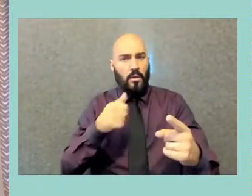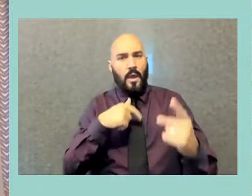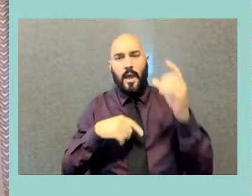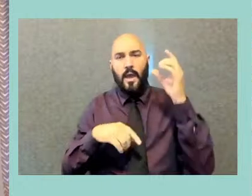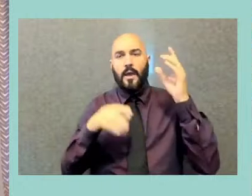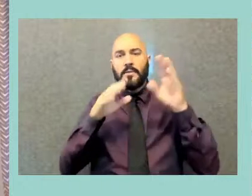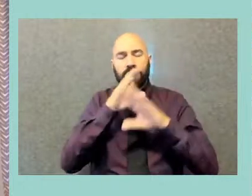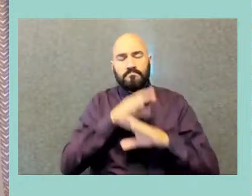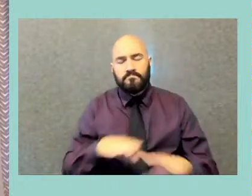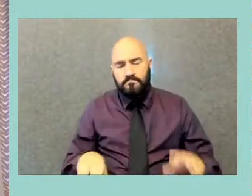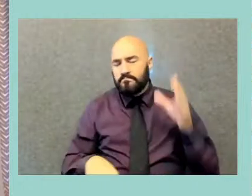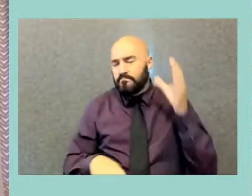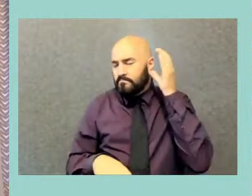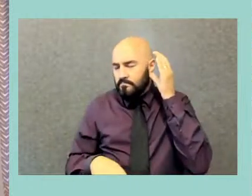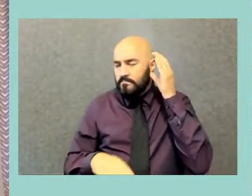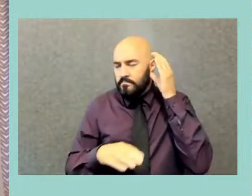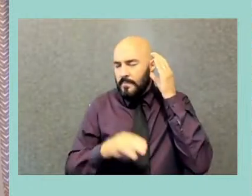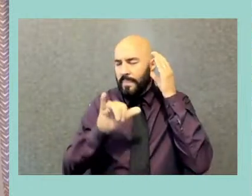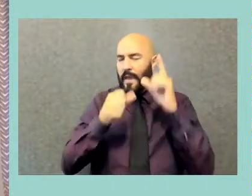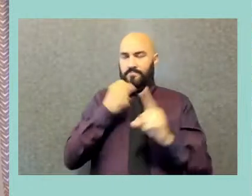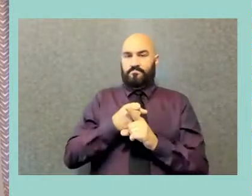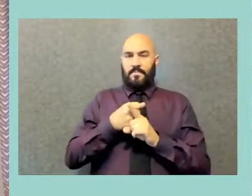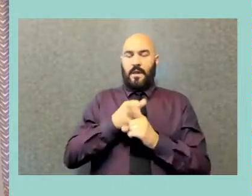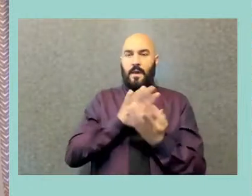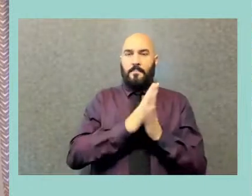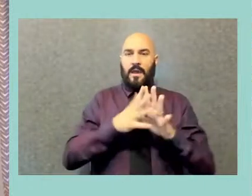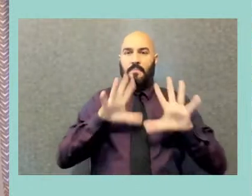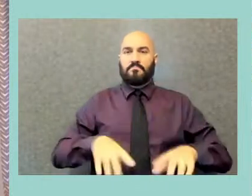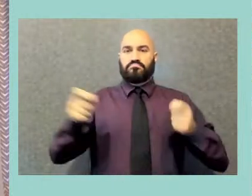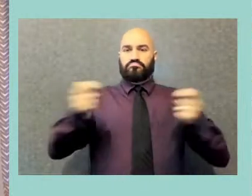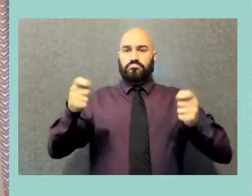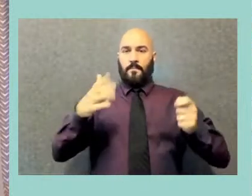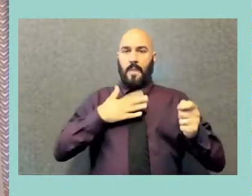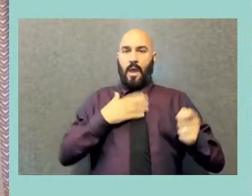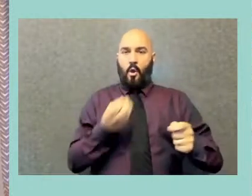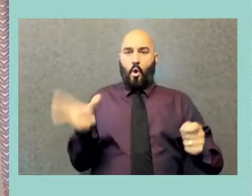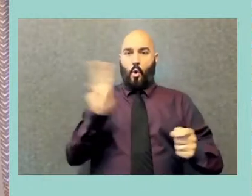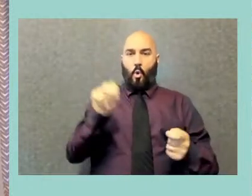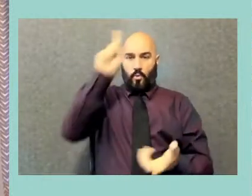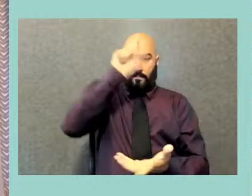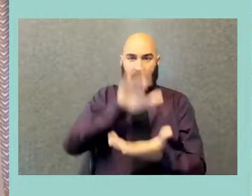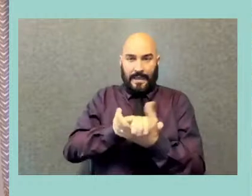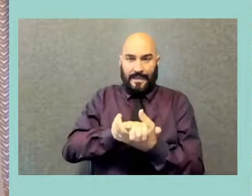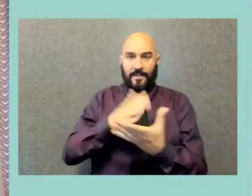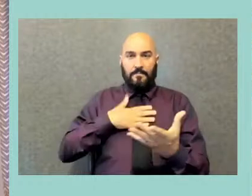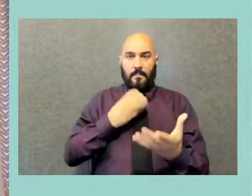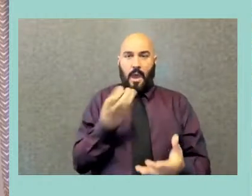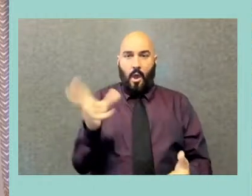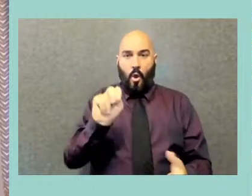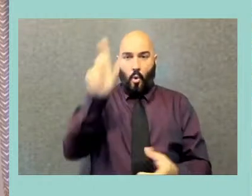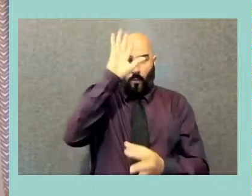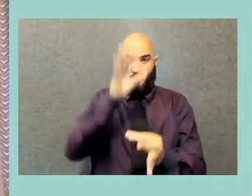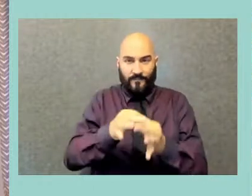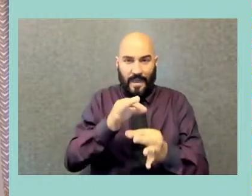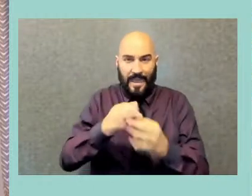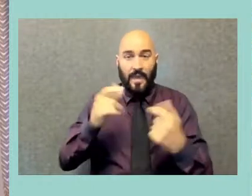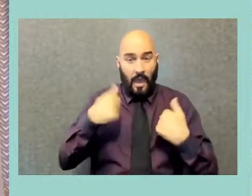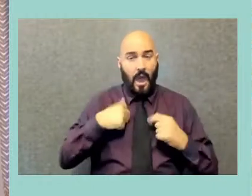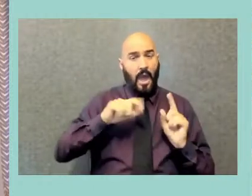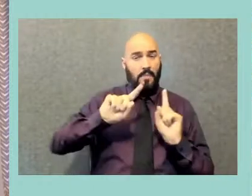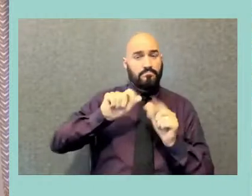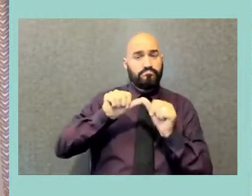did. I kept going to cons and excitedly anticipated the worships. I would note the differences